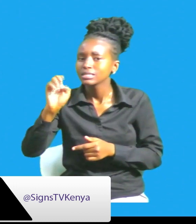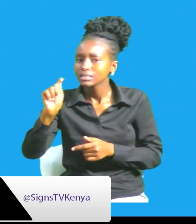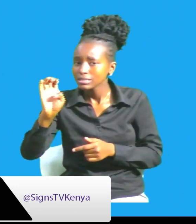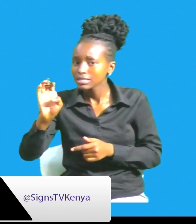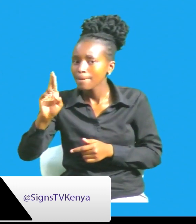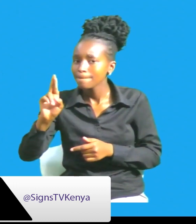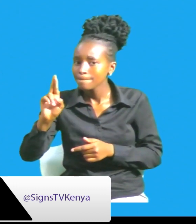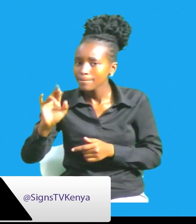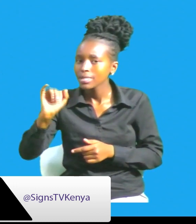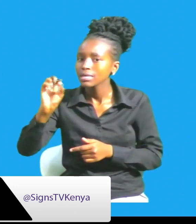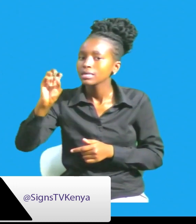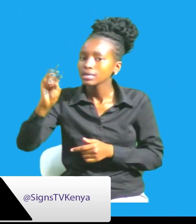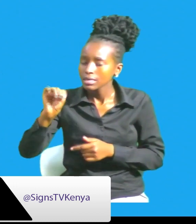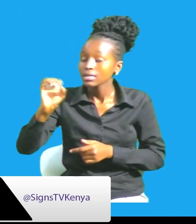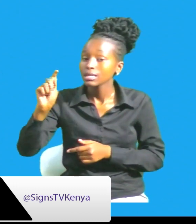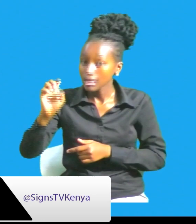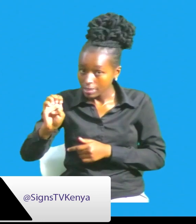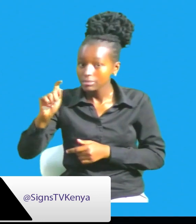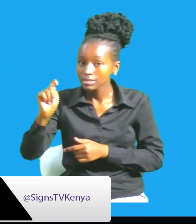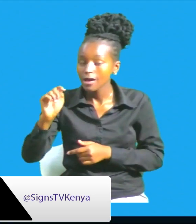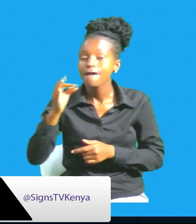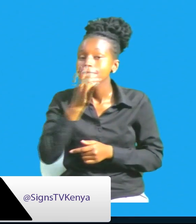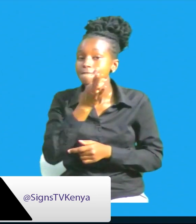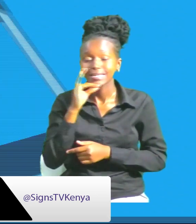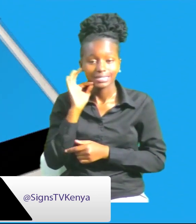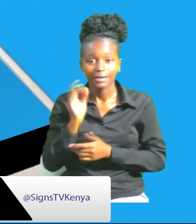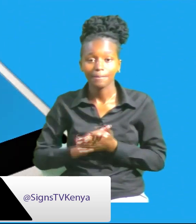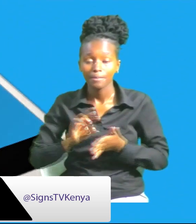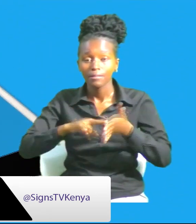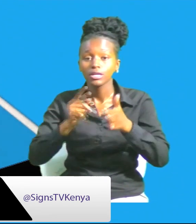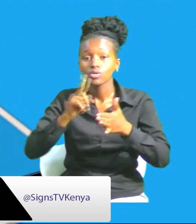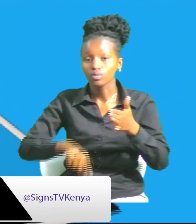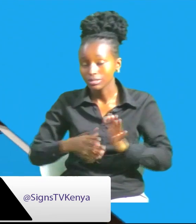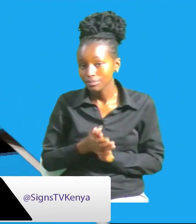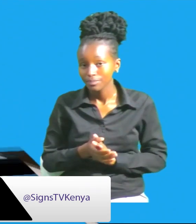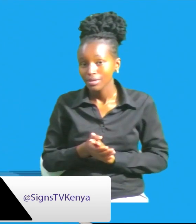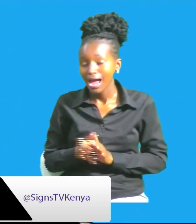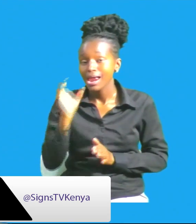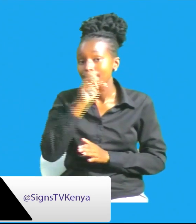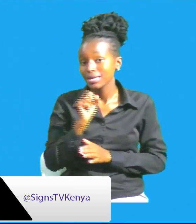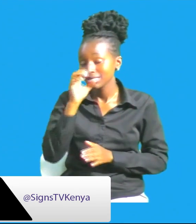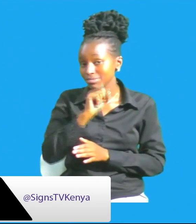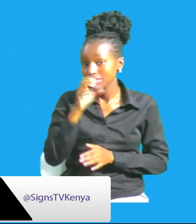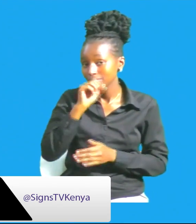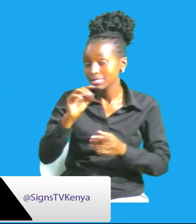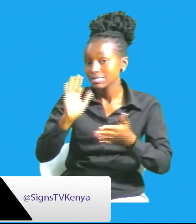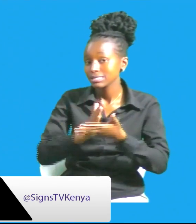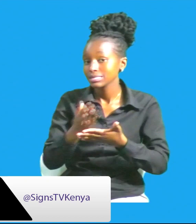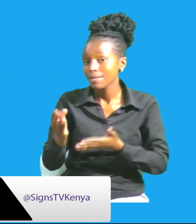you spare some food, but as long as it is fasting, that means kuna some food zenye atakuwa amekuwa